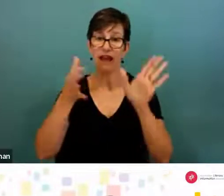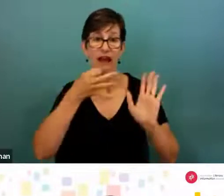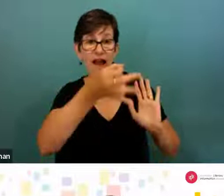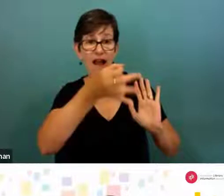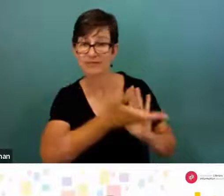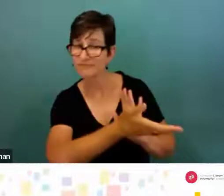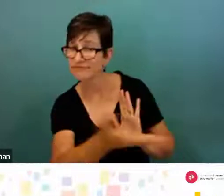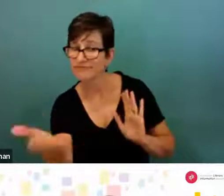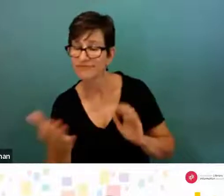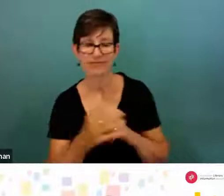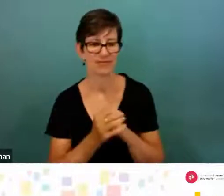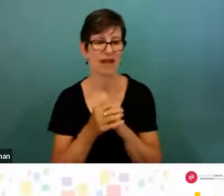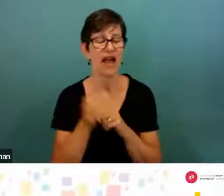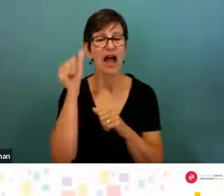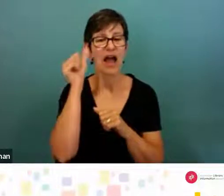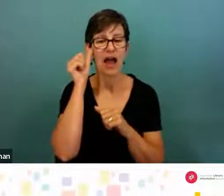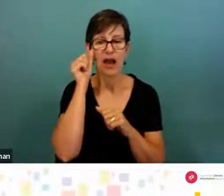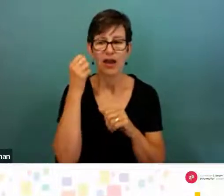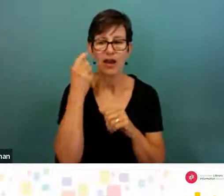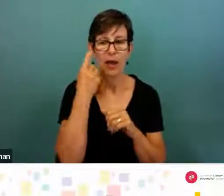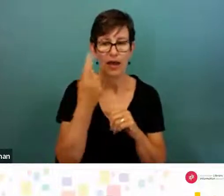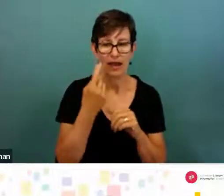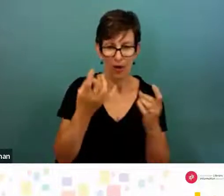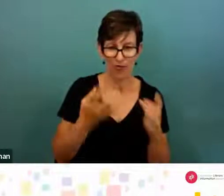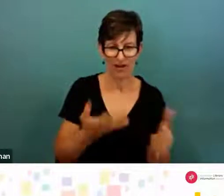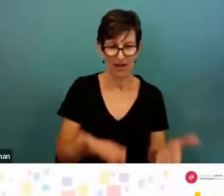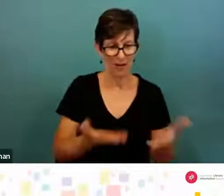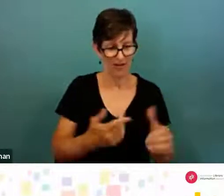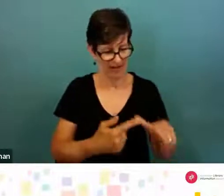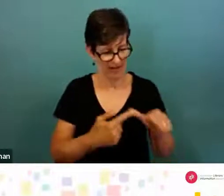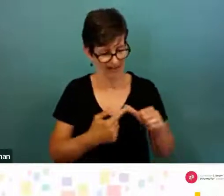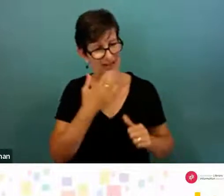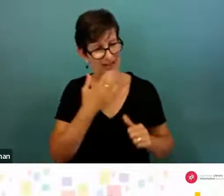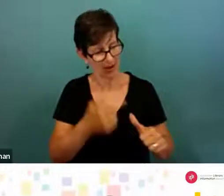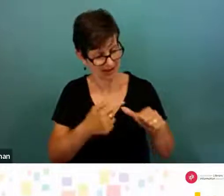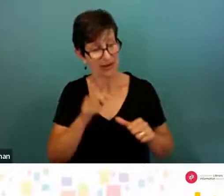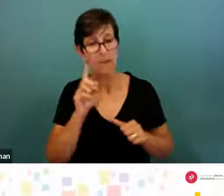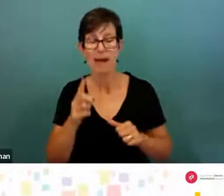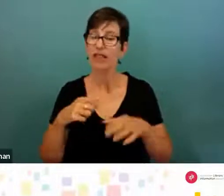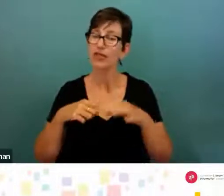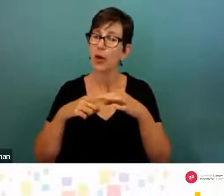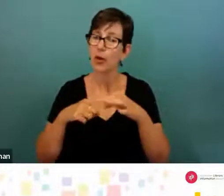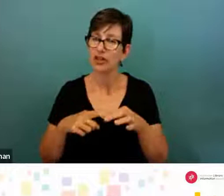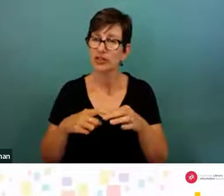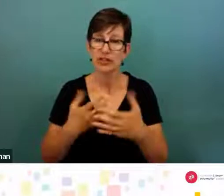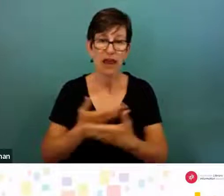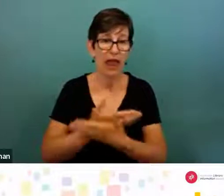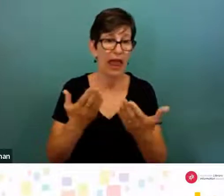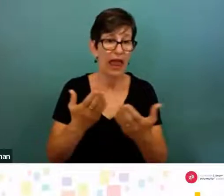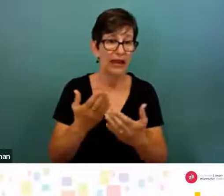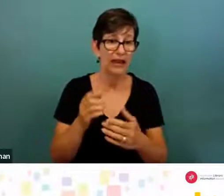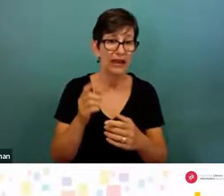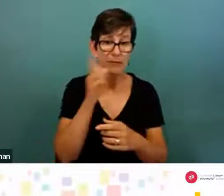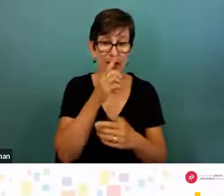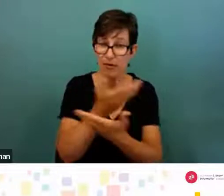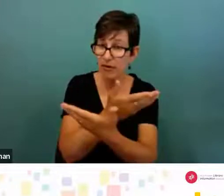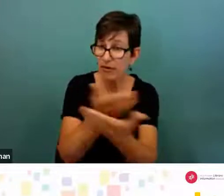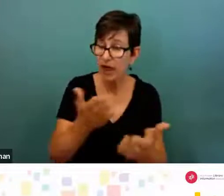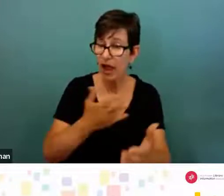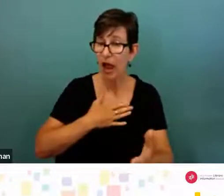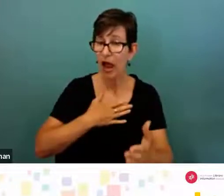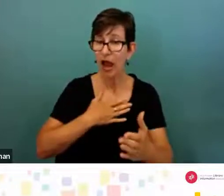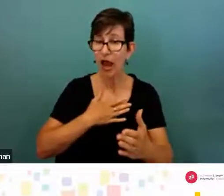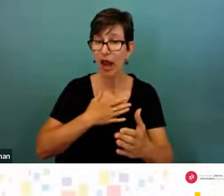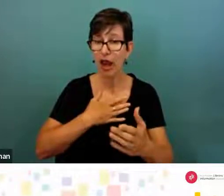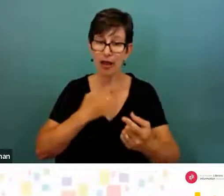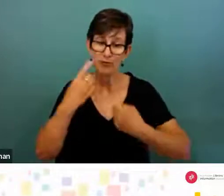And Kate has offered a really nice answer. But the question is, would any of the panelists like to share their vision for the future of